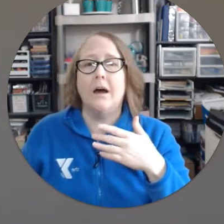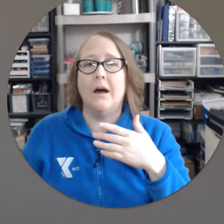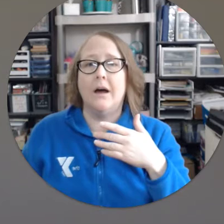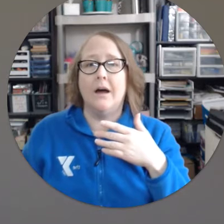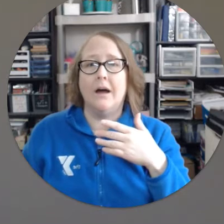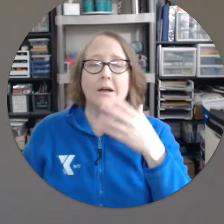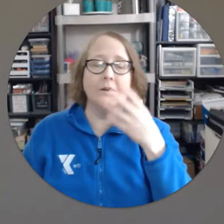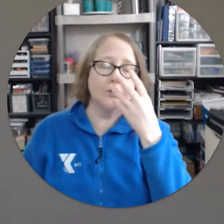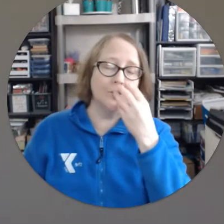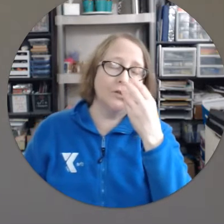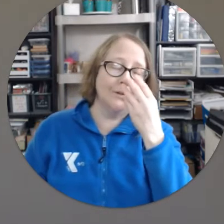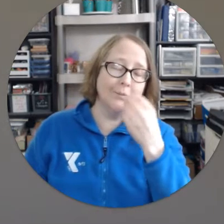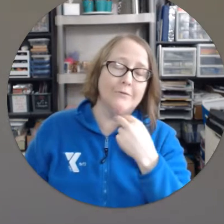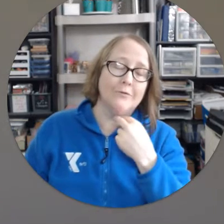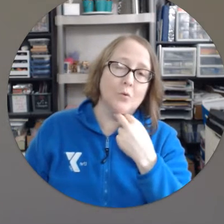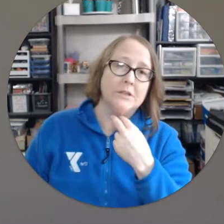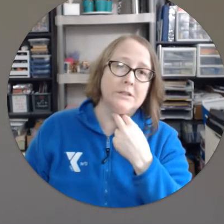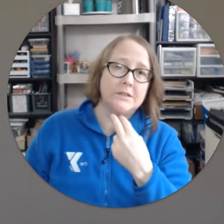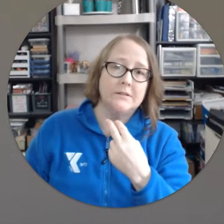a sleepy voice.